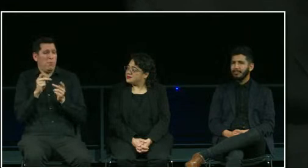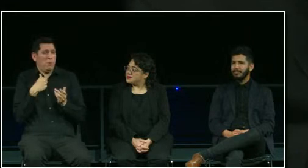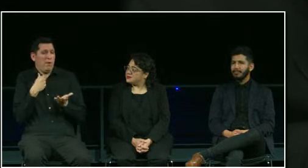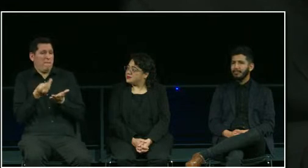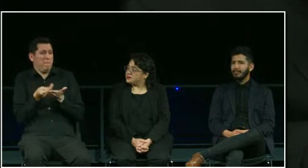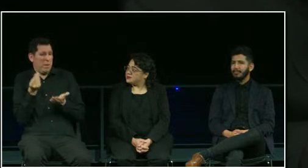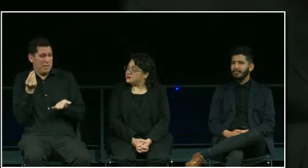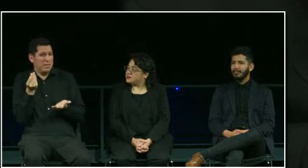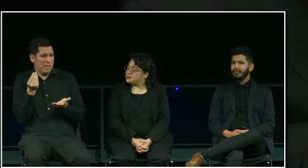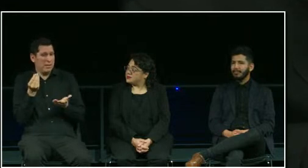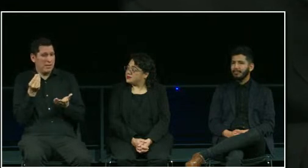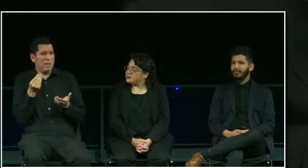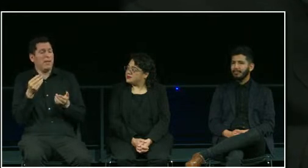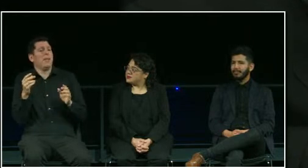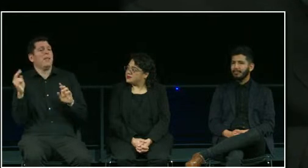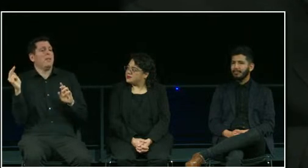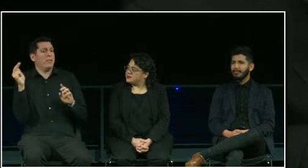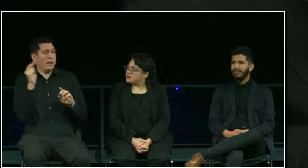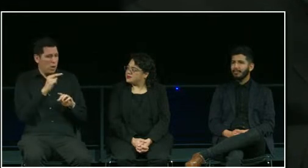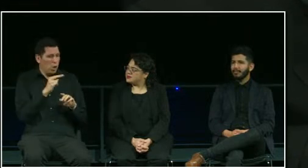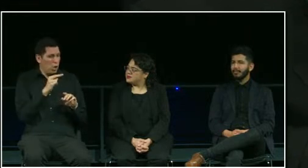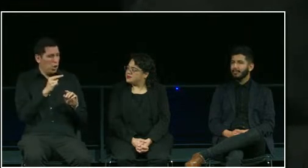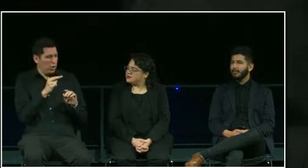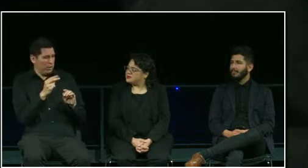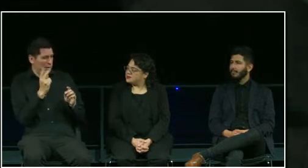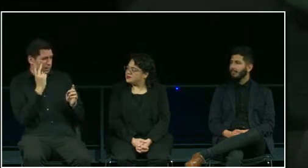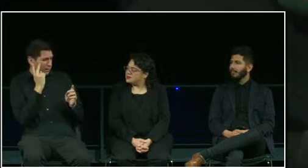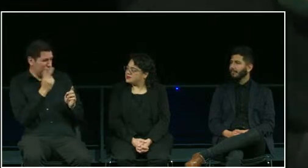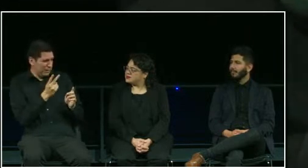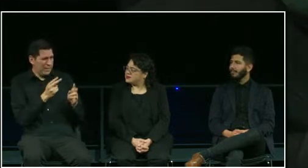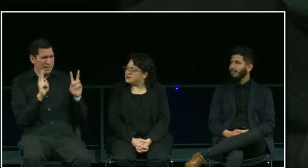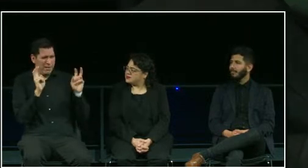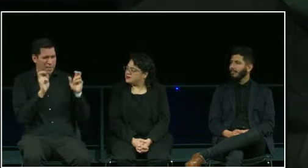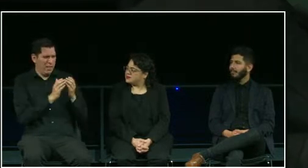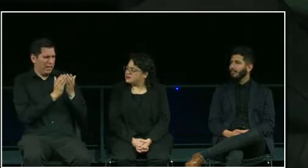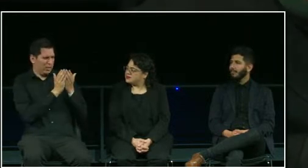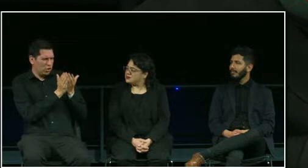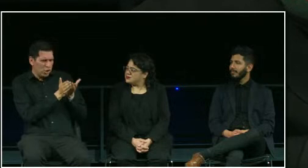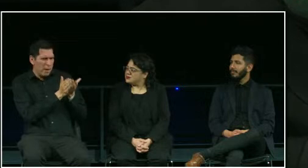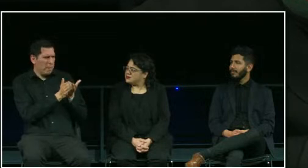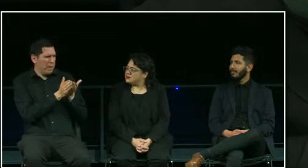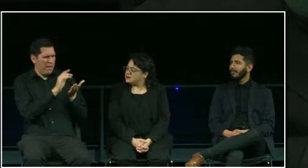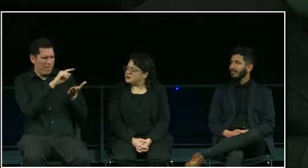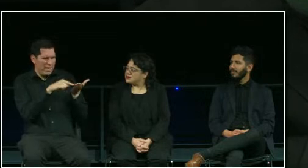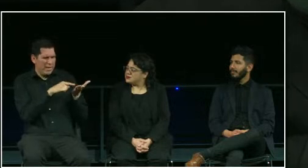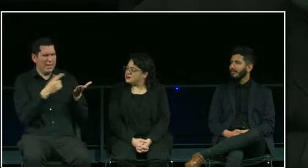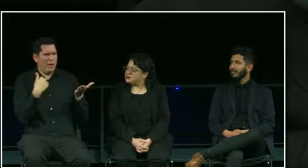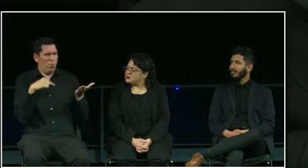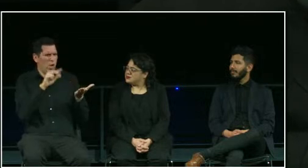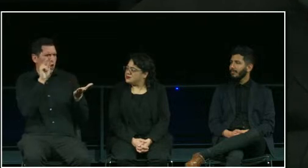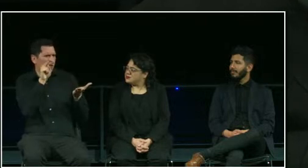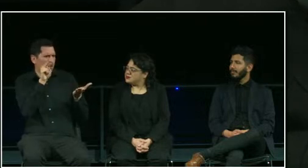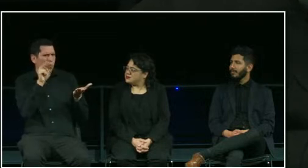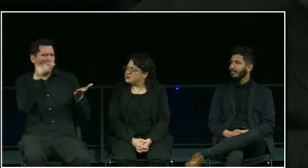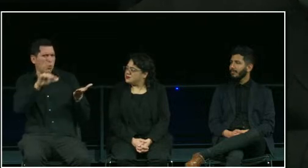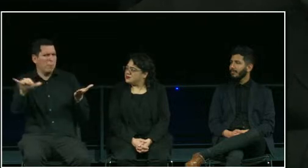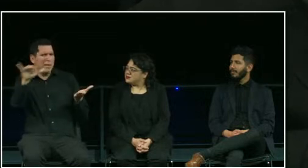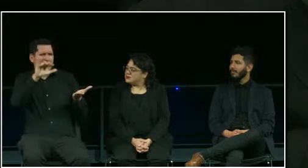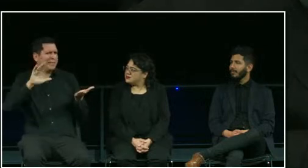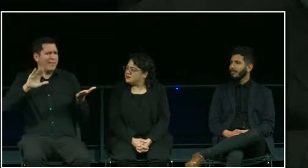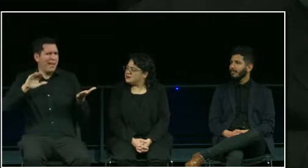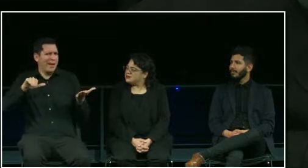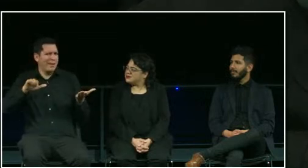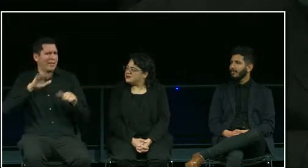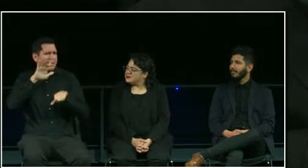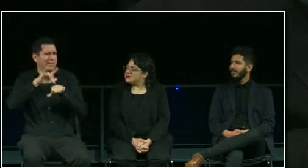back to the land and the ship, and we look forward to a destiny that we haven't arrived at. So we are in